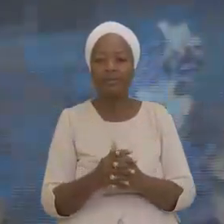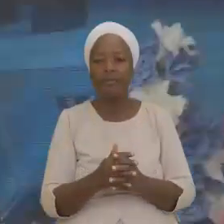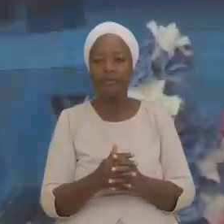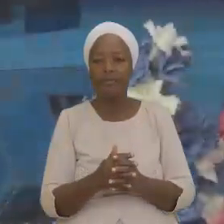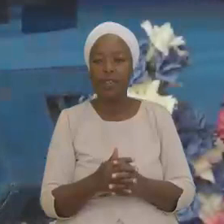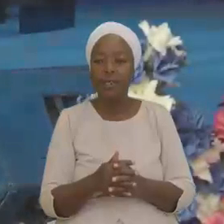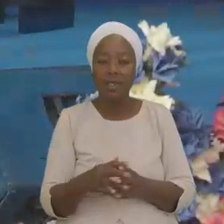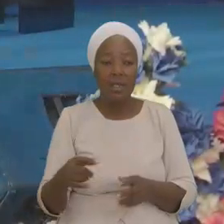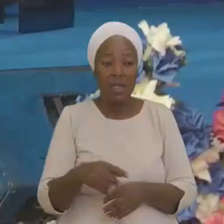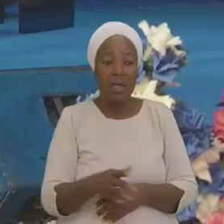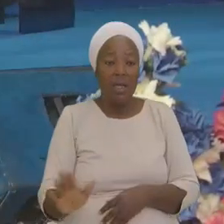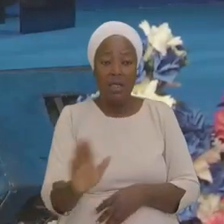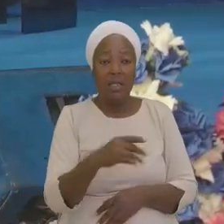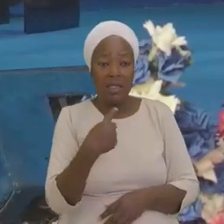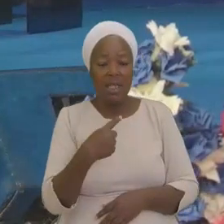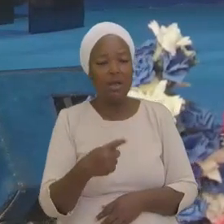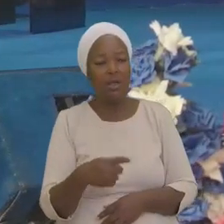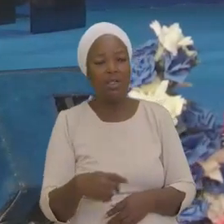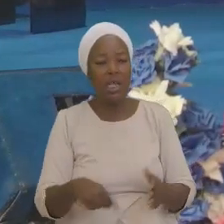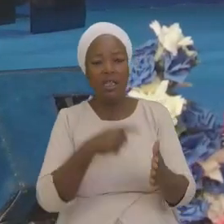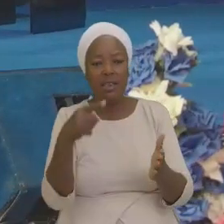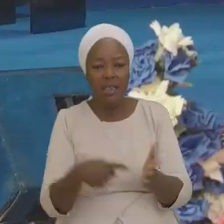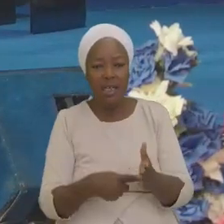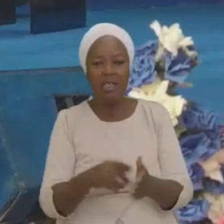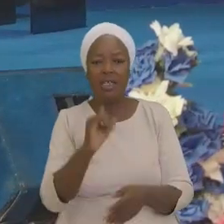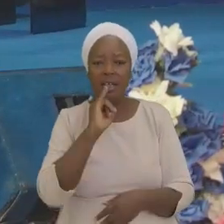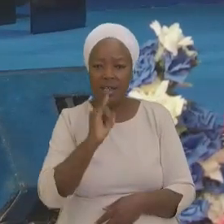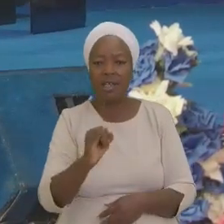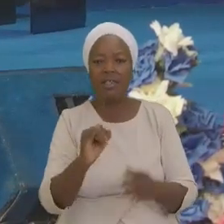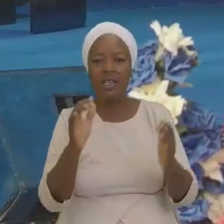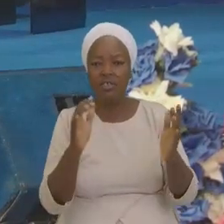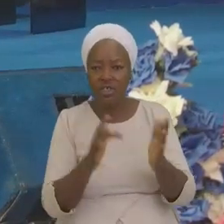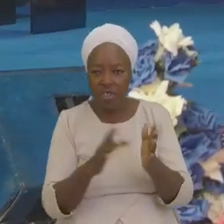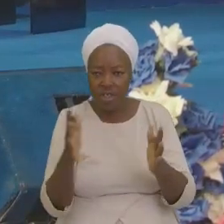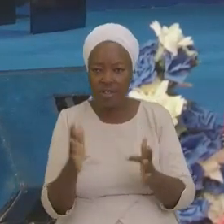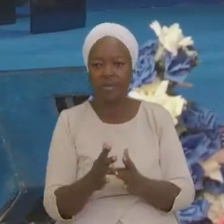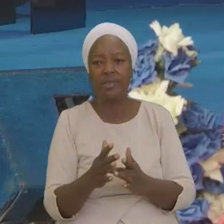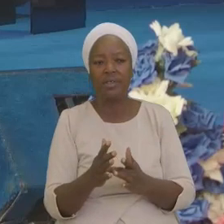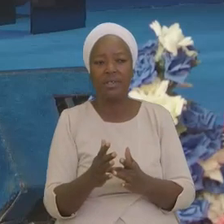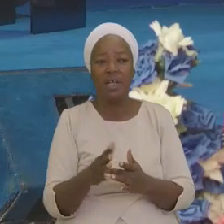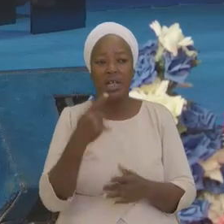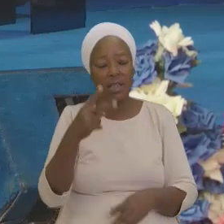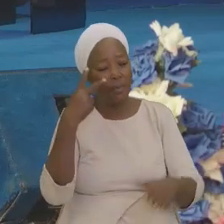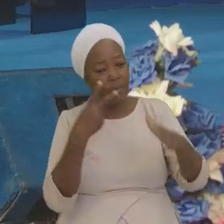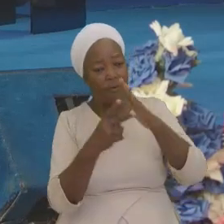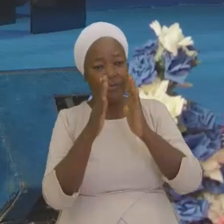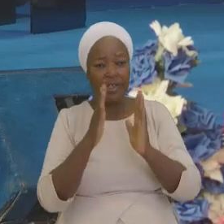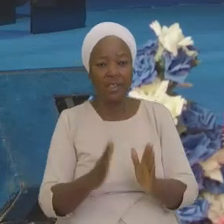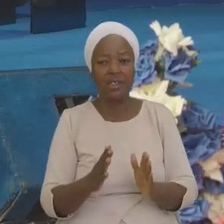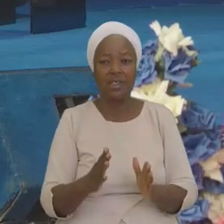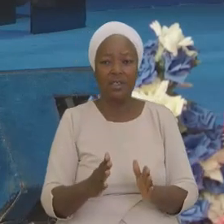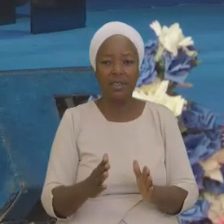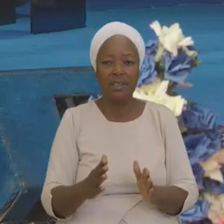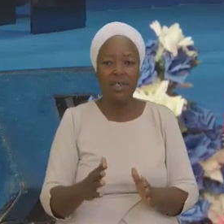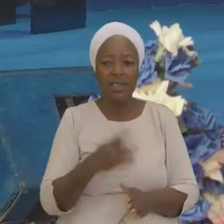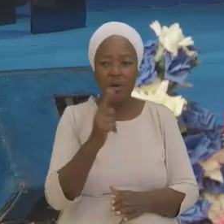they said, this is Jesus, the prophet. They were limited